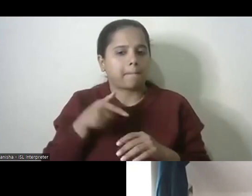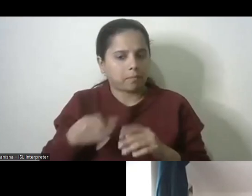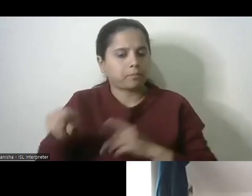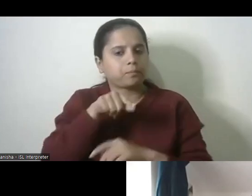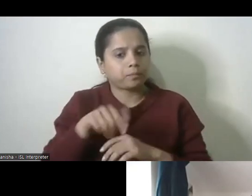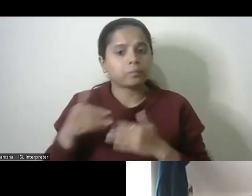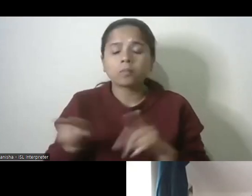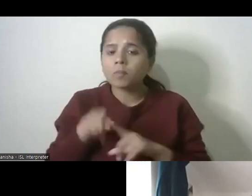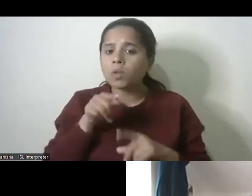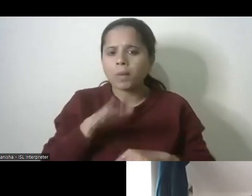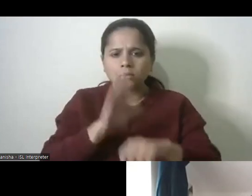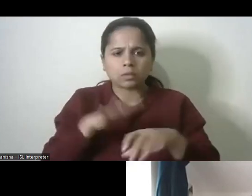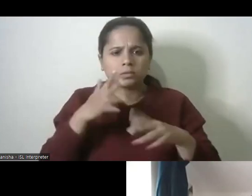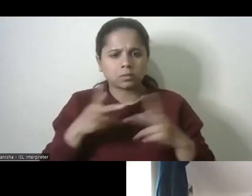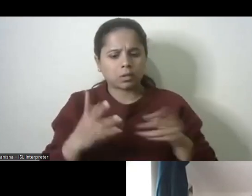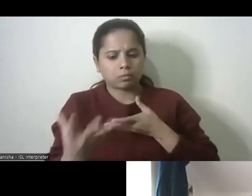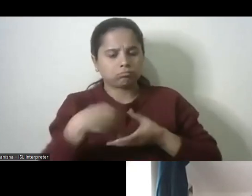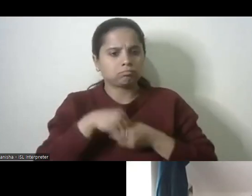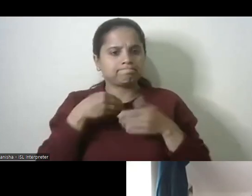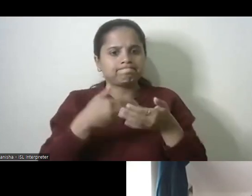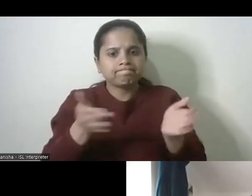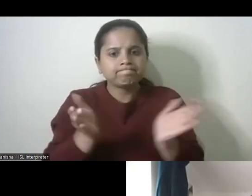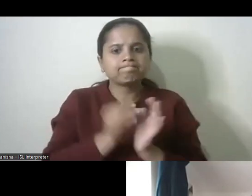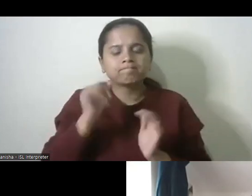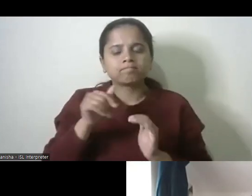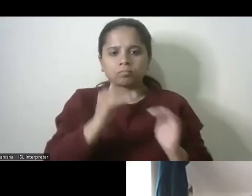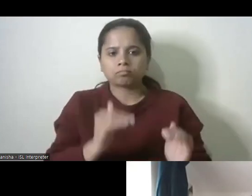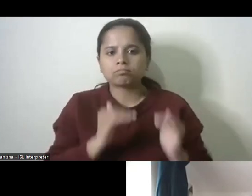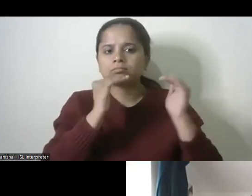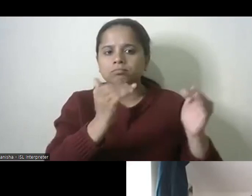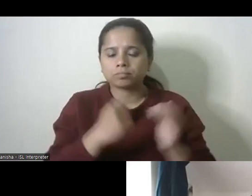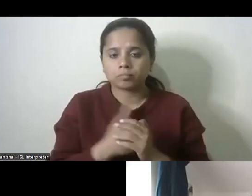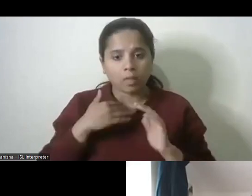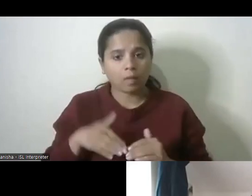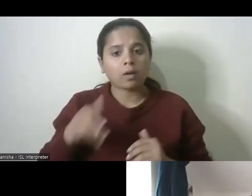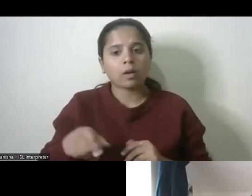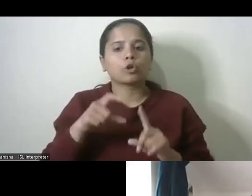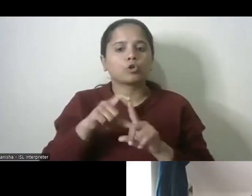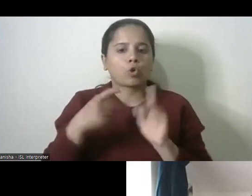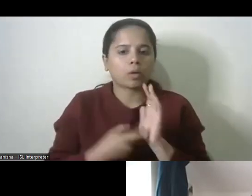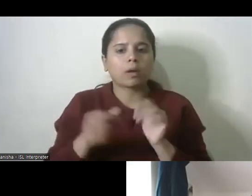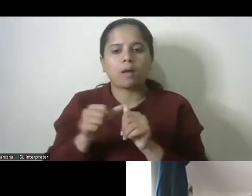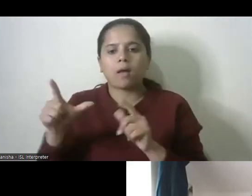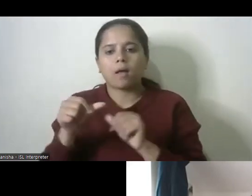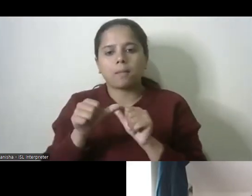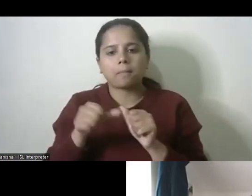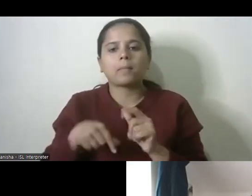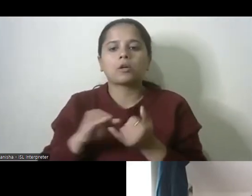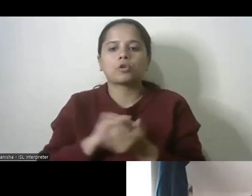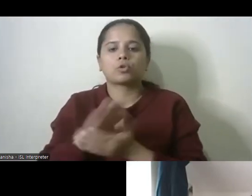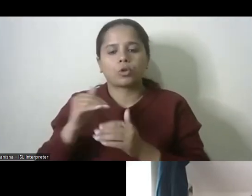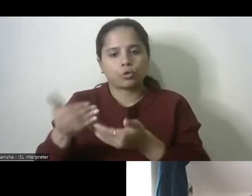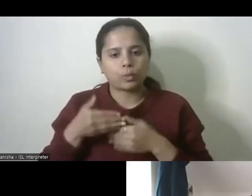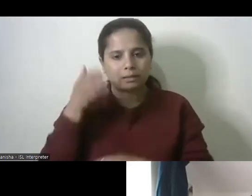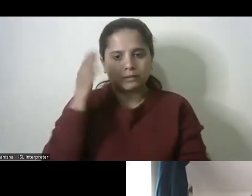incorporate untouchables into the mainstream society and uplift their status. We have Dr. Alpa Shah with us, the honorable guest speaker who